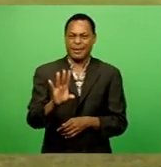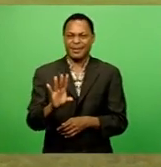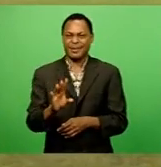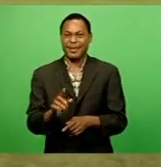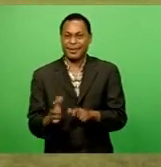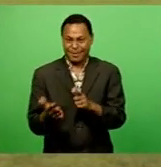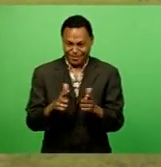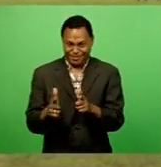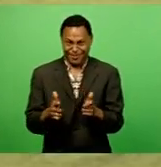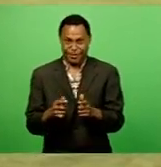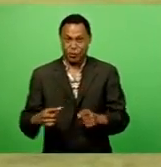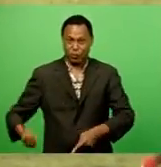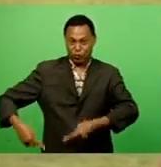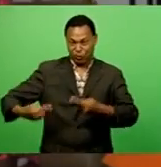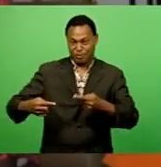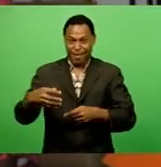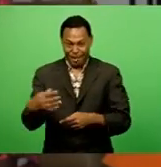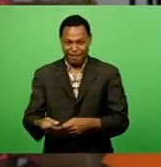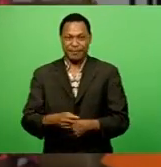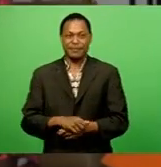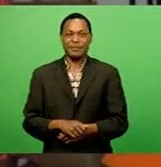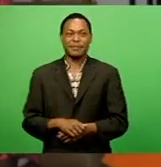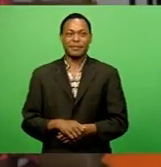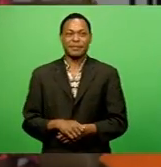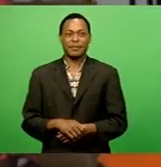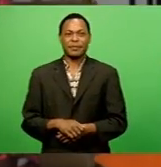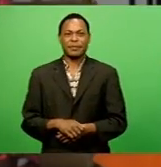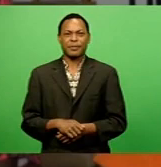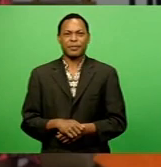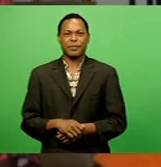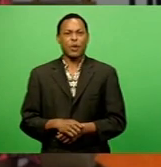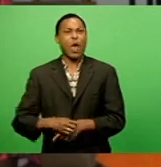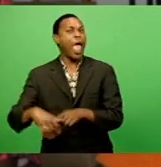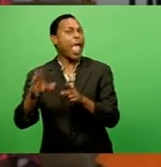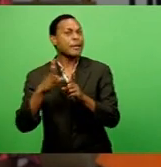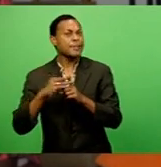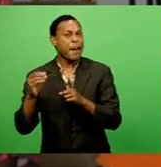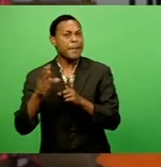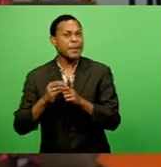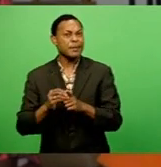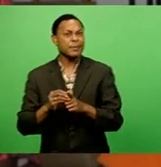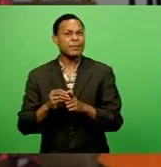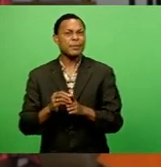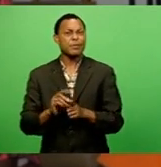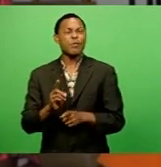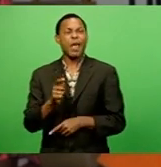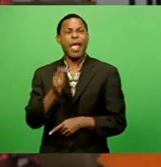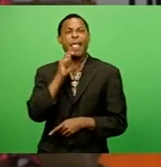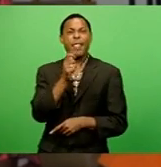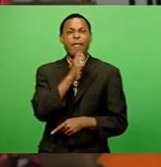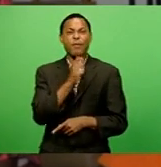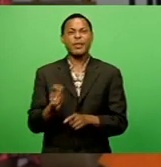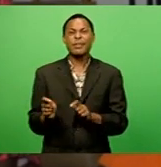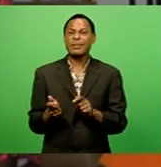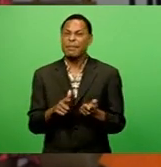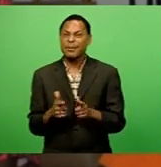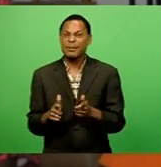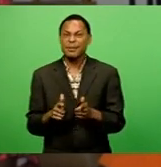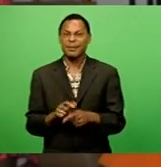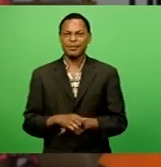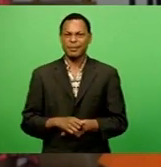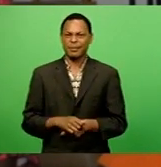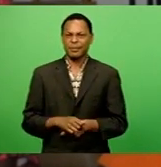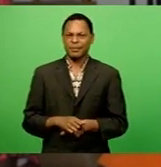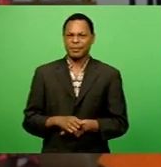shown positive returns. A classical example is the Taviuni Sevens tournament. In the Taviuni Sevens tournament, I